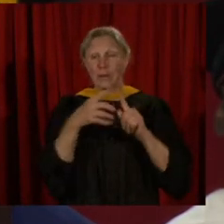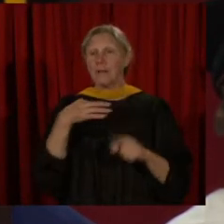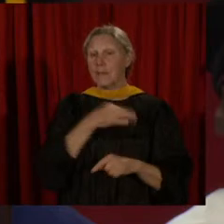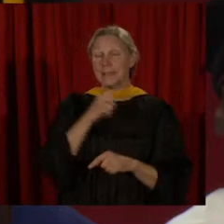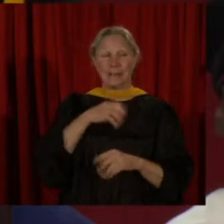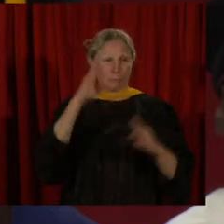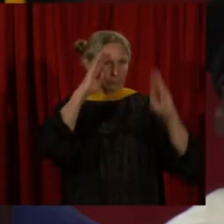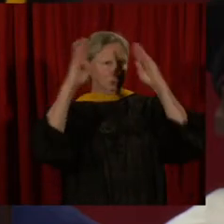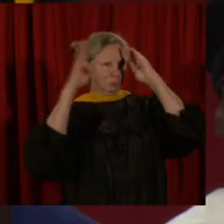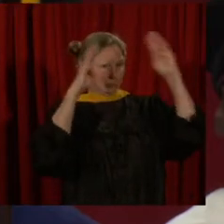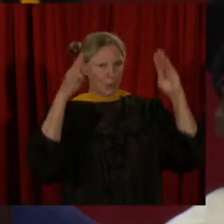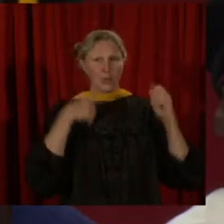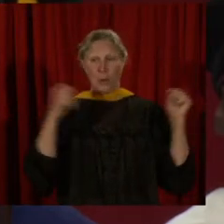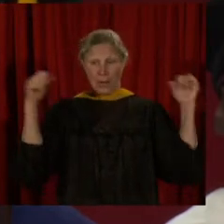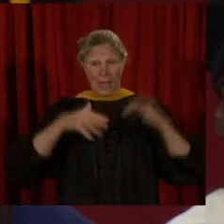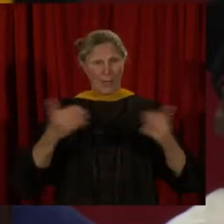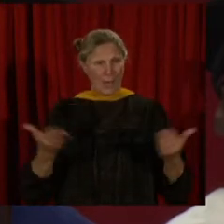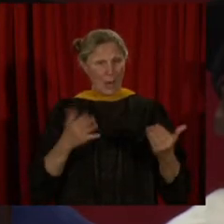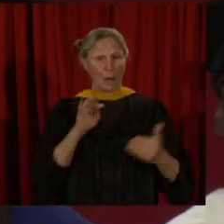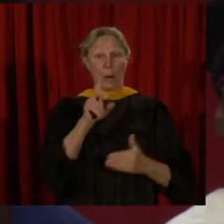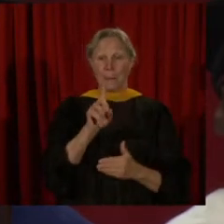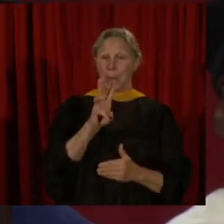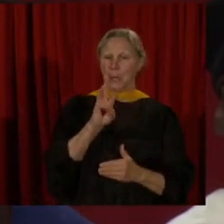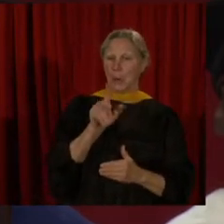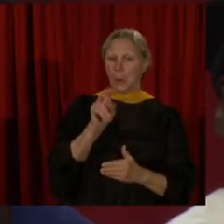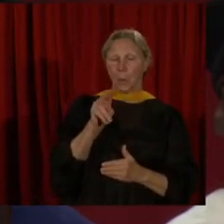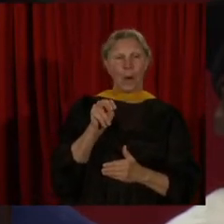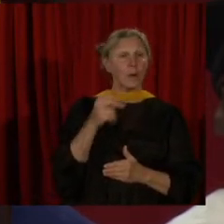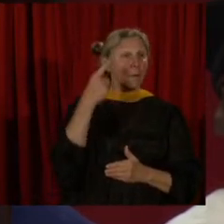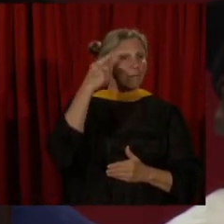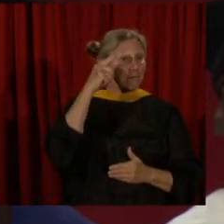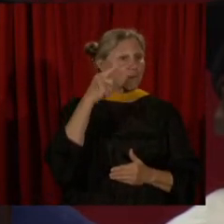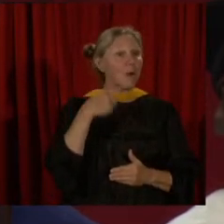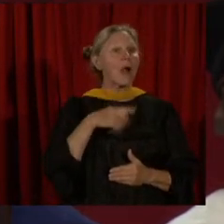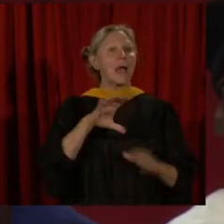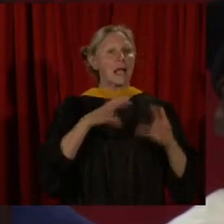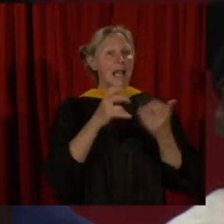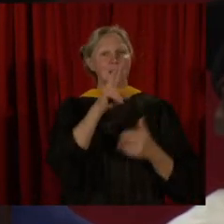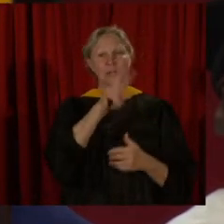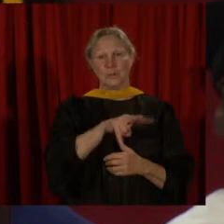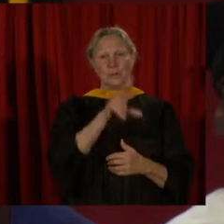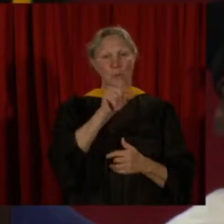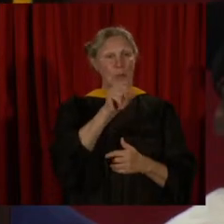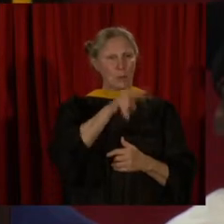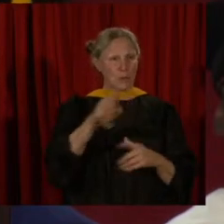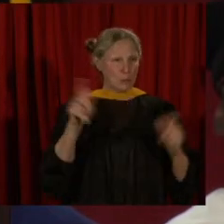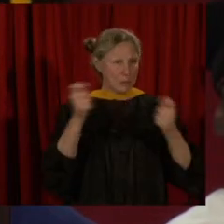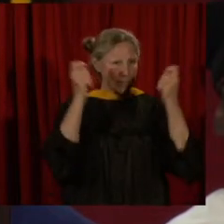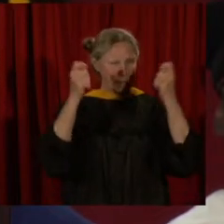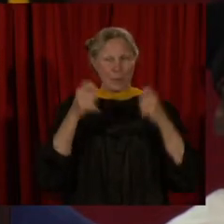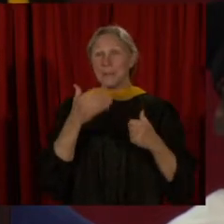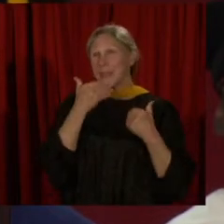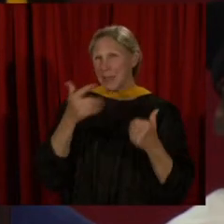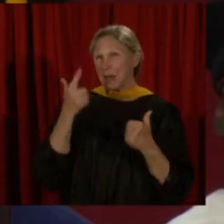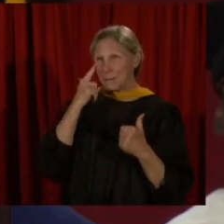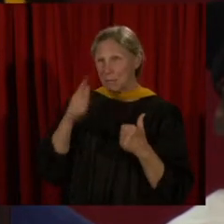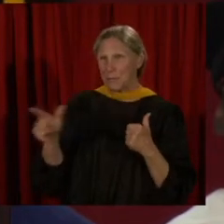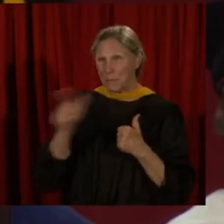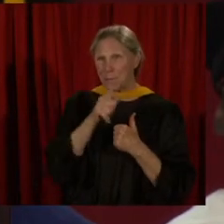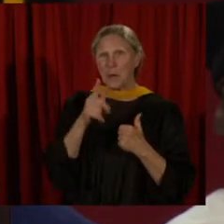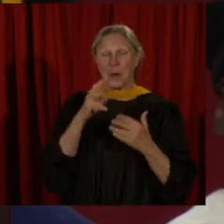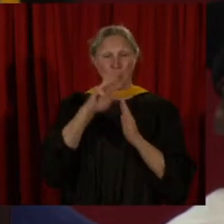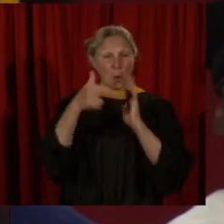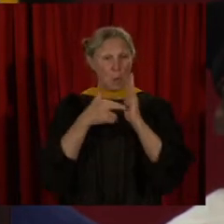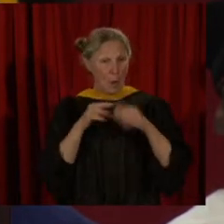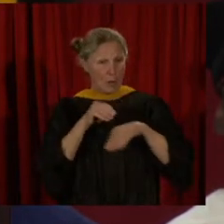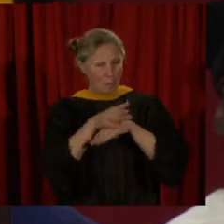staff gathered here today at Bud Walton Arena to celebrate the class of 2022. Thank you for the role that you have played